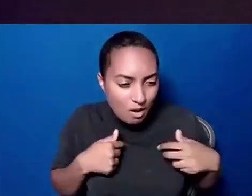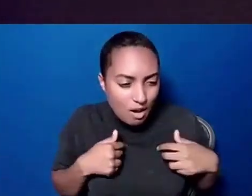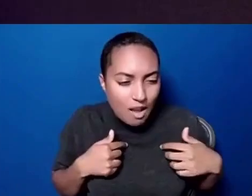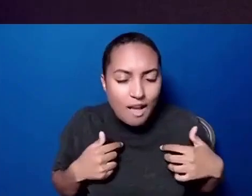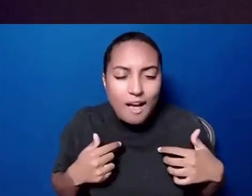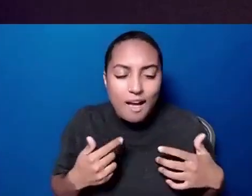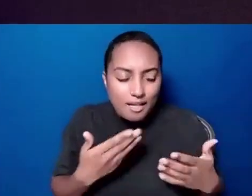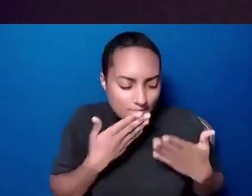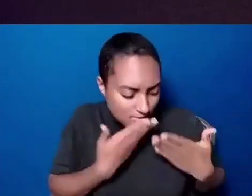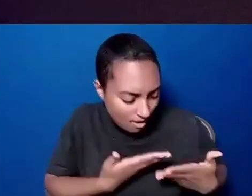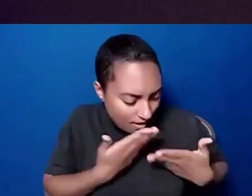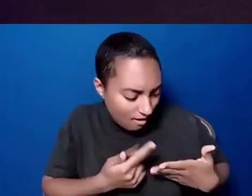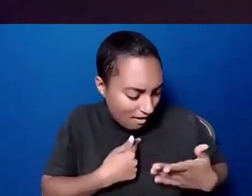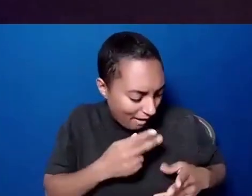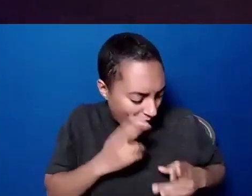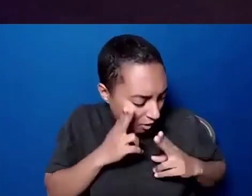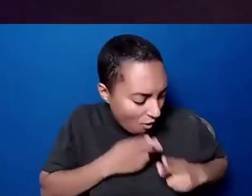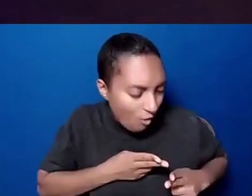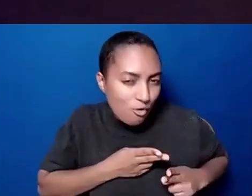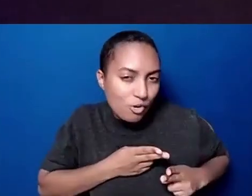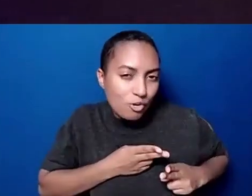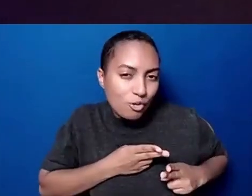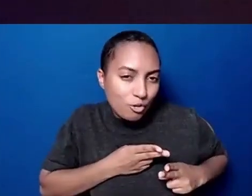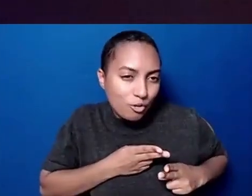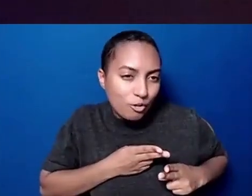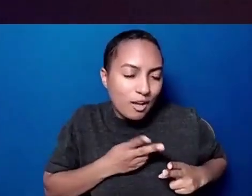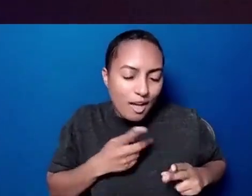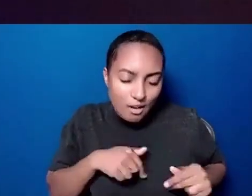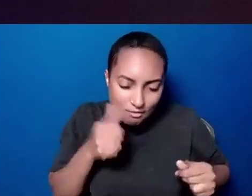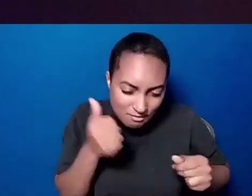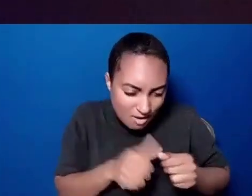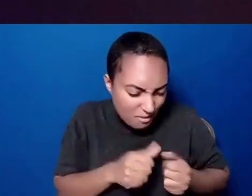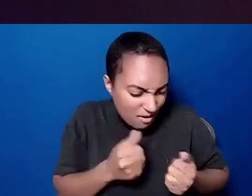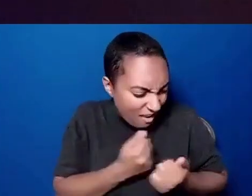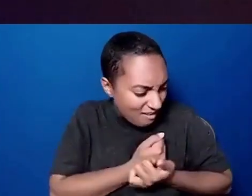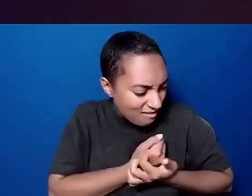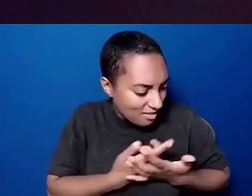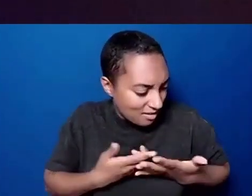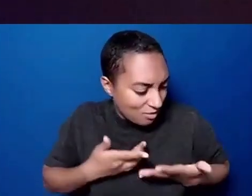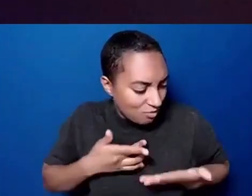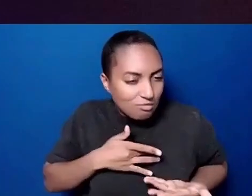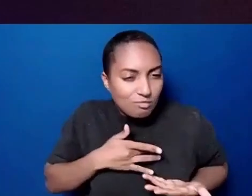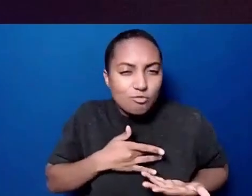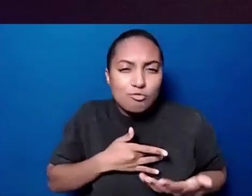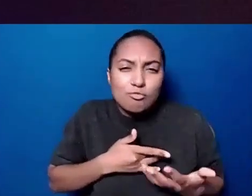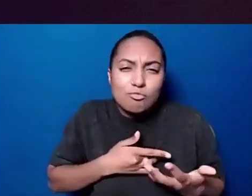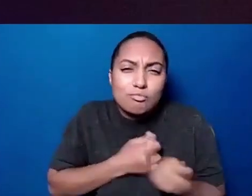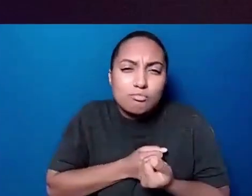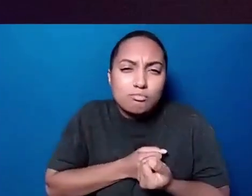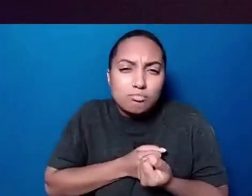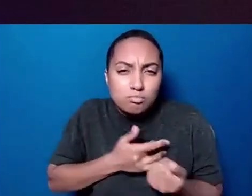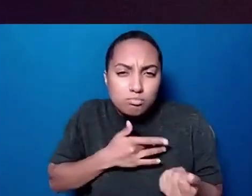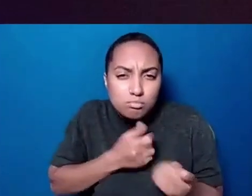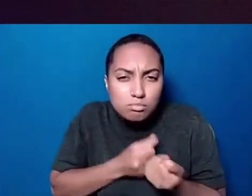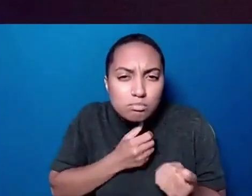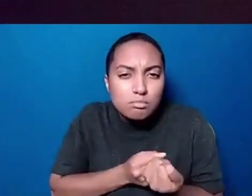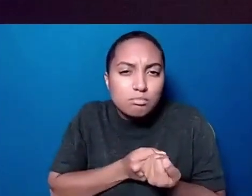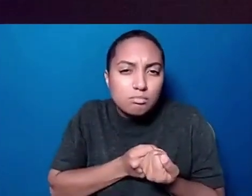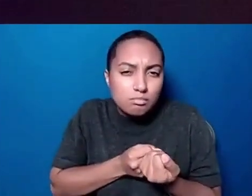you honor, where you remember all that it has got you through and that you are still